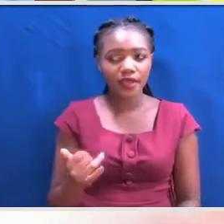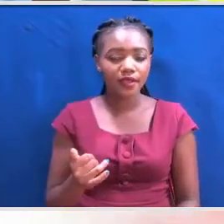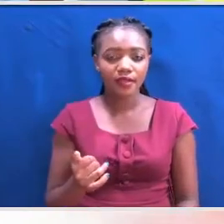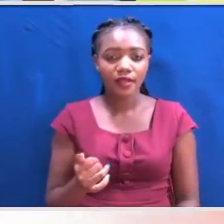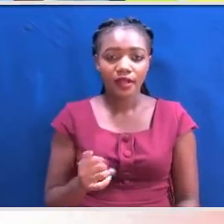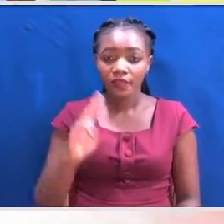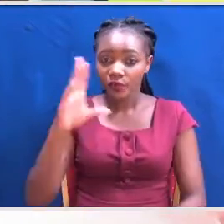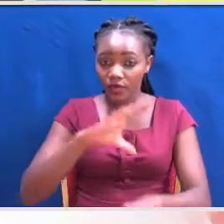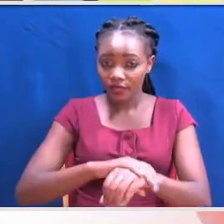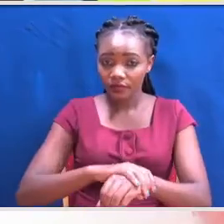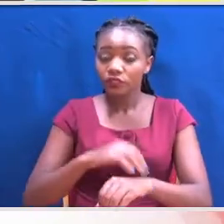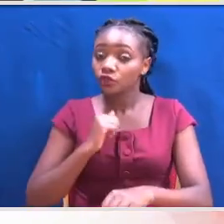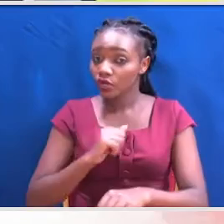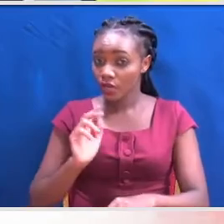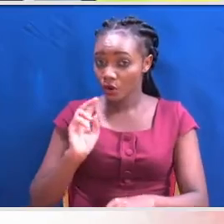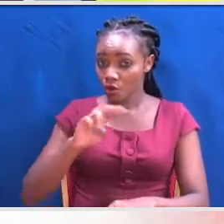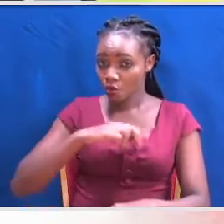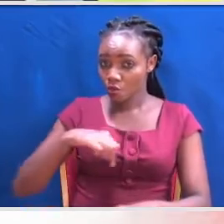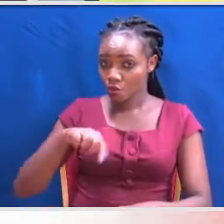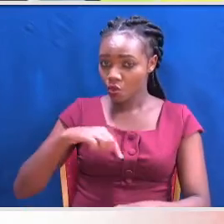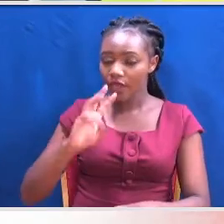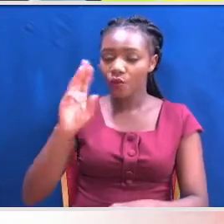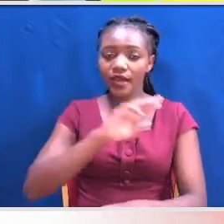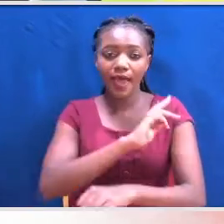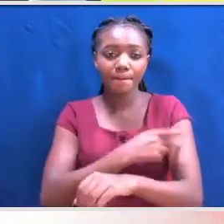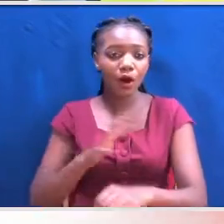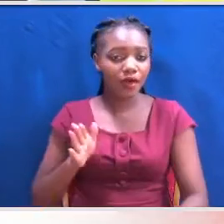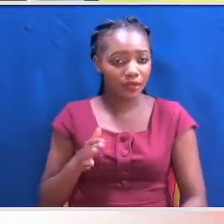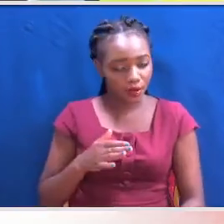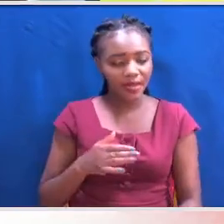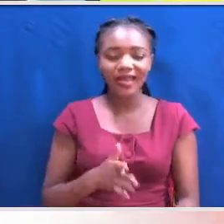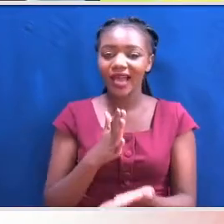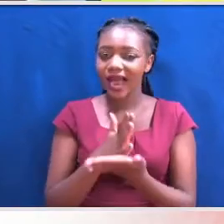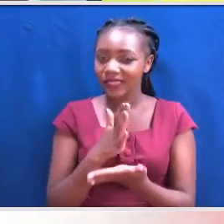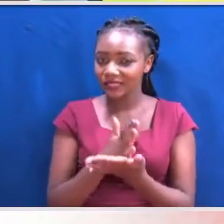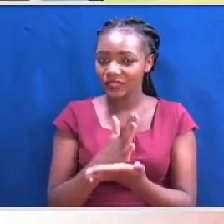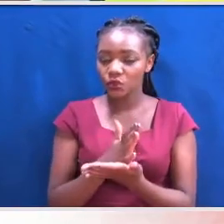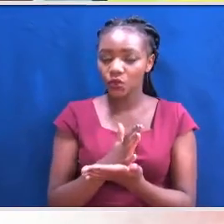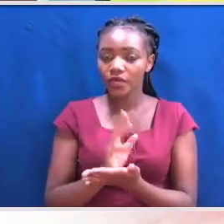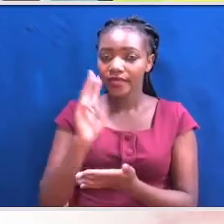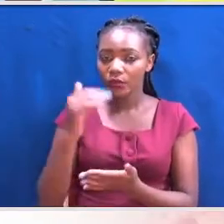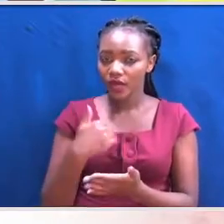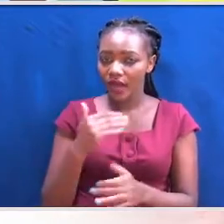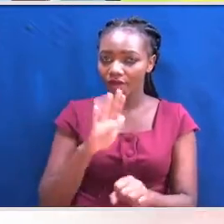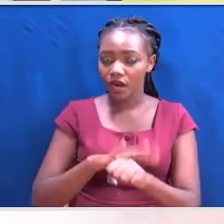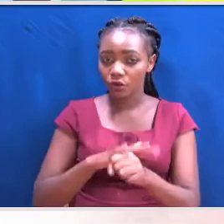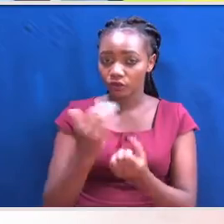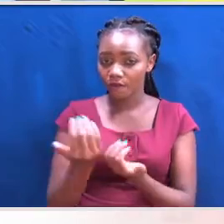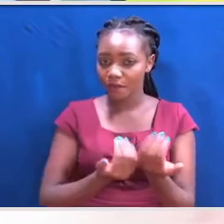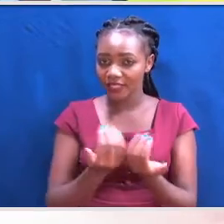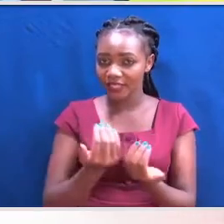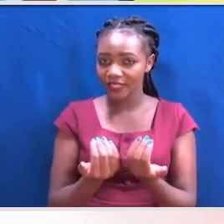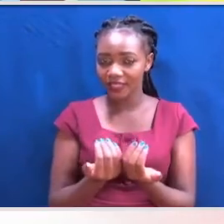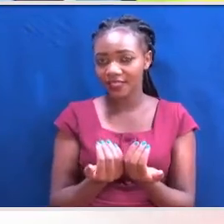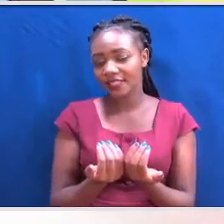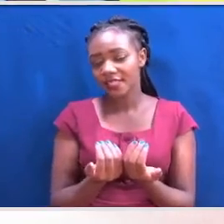be empowered from what I've just gathered from the women. They will be putting a lot of businesses,